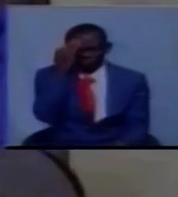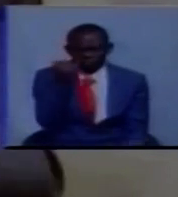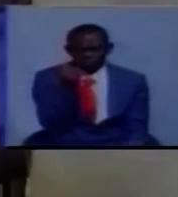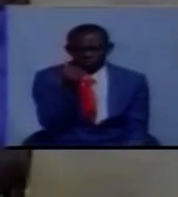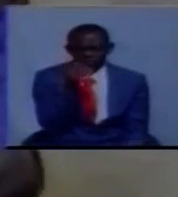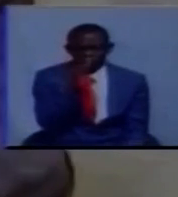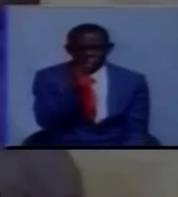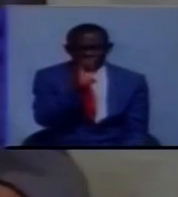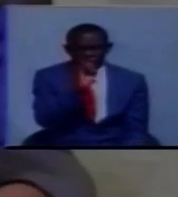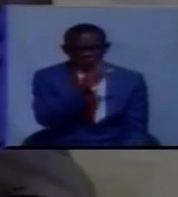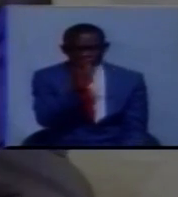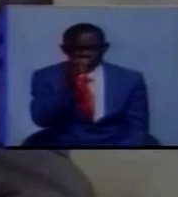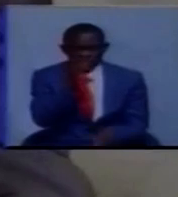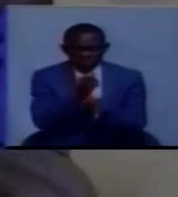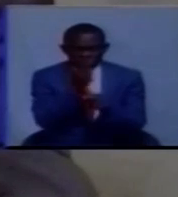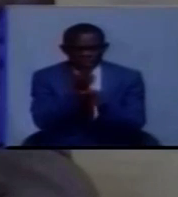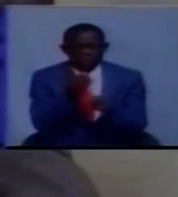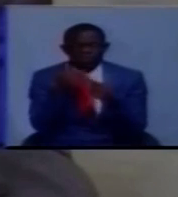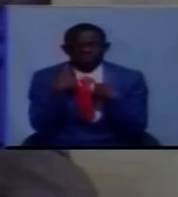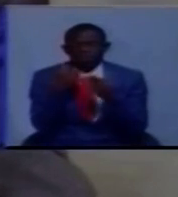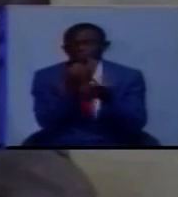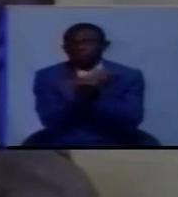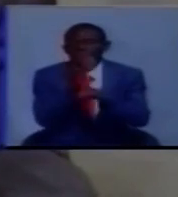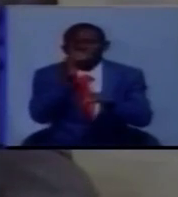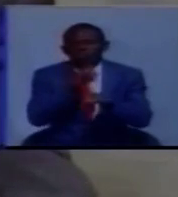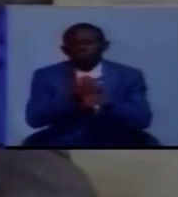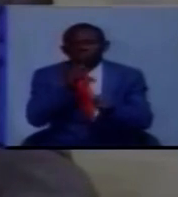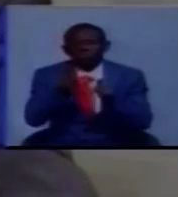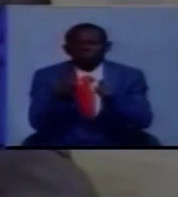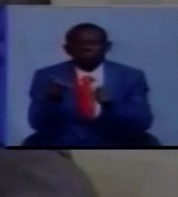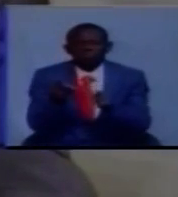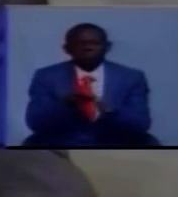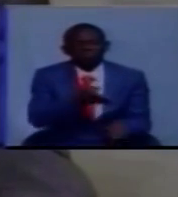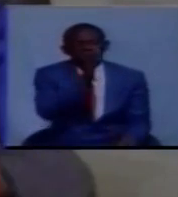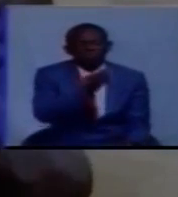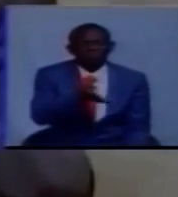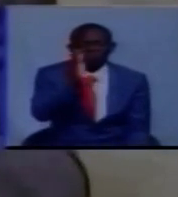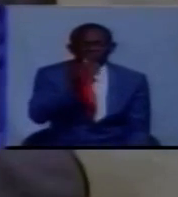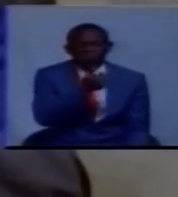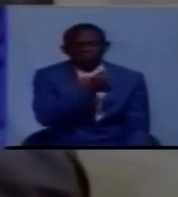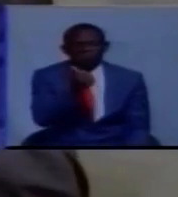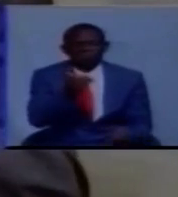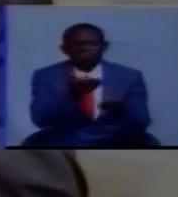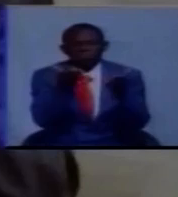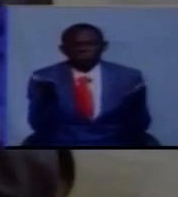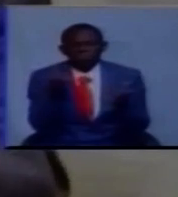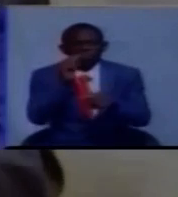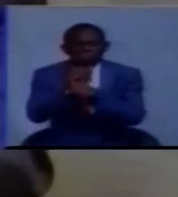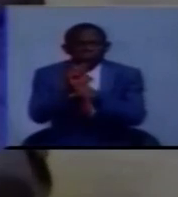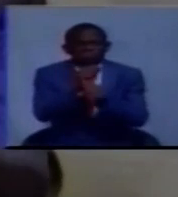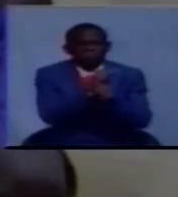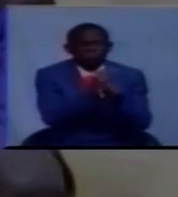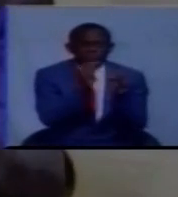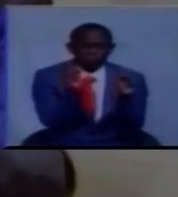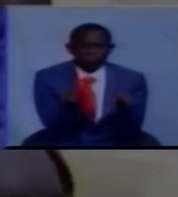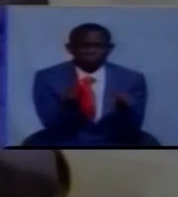to choose where to work. And in the same Bill of Rights, it says employment is a right. So when you are employed, you should be